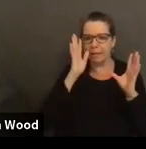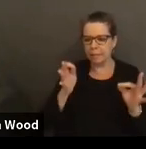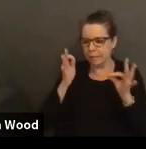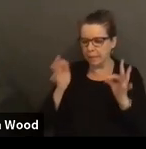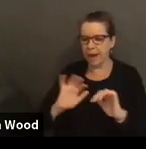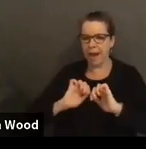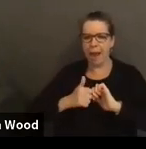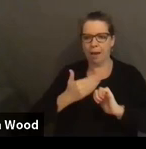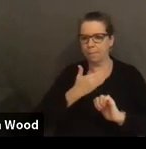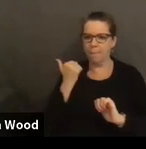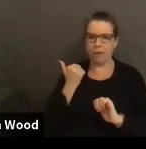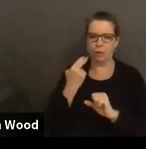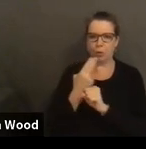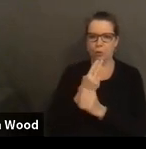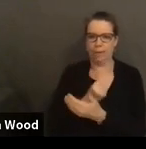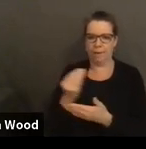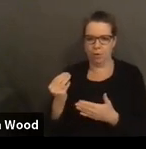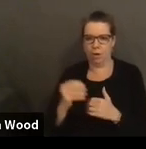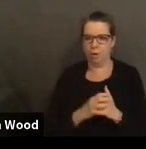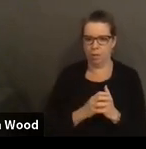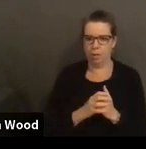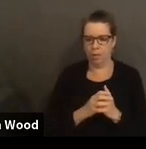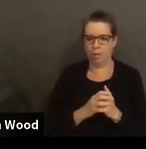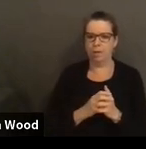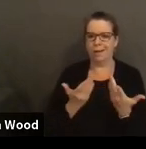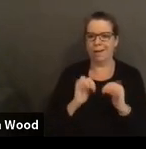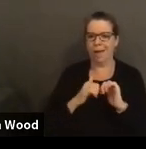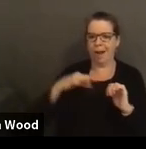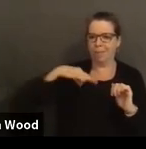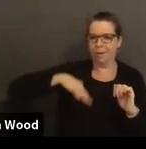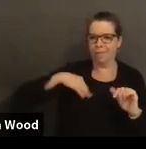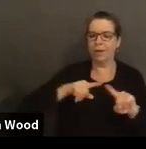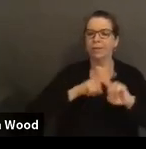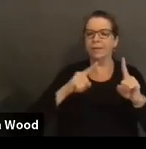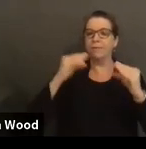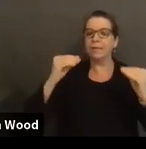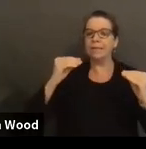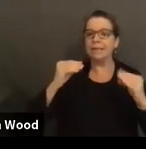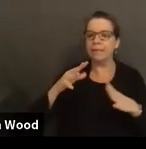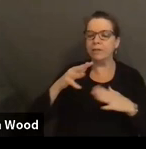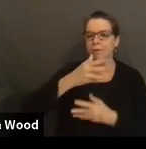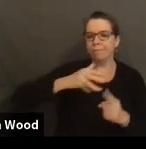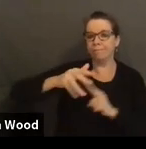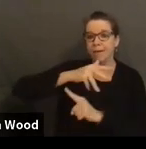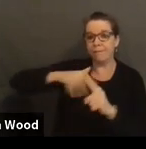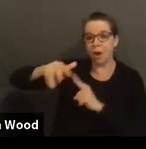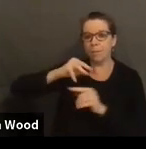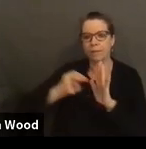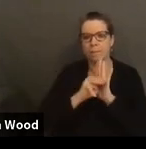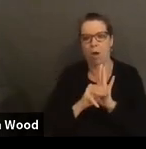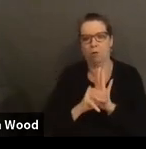how best to use the materials in the various teaching environments and models.